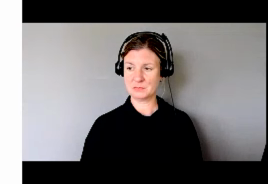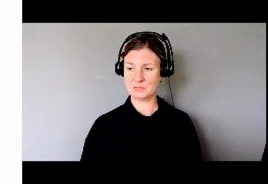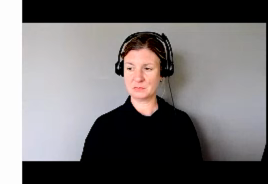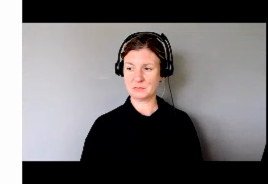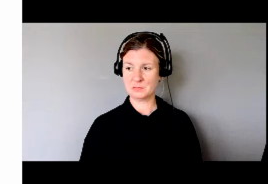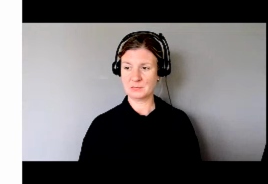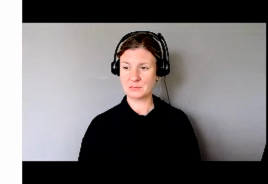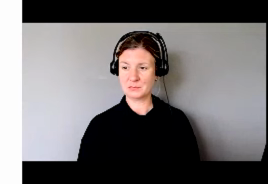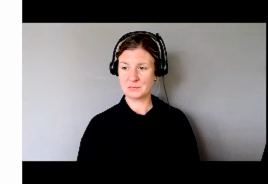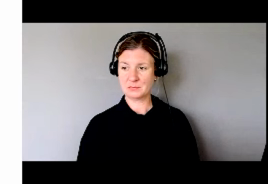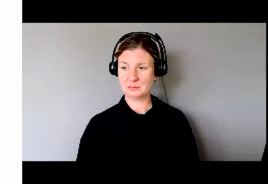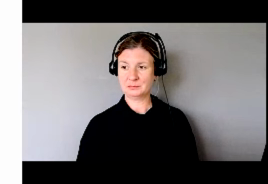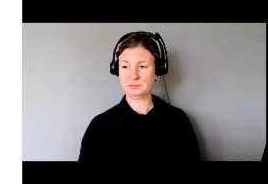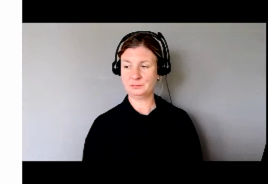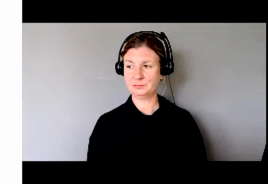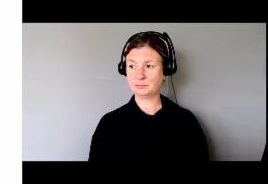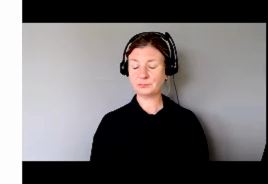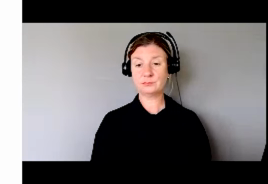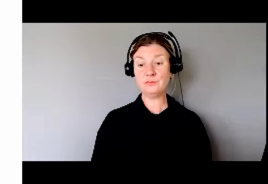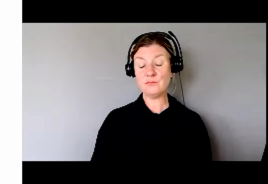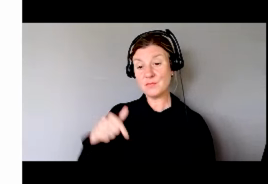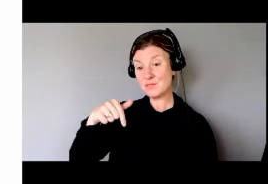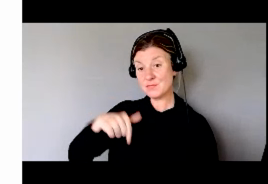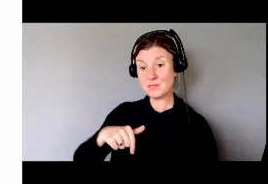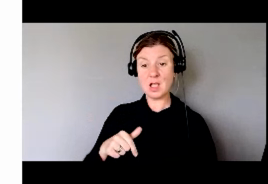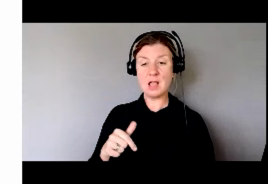Arts Development, or CADA,